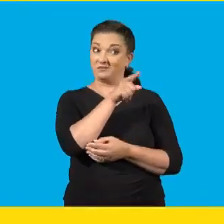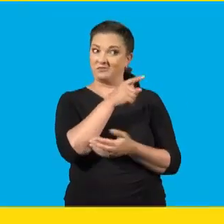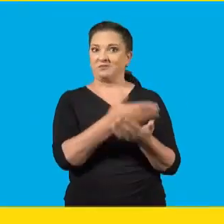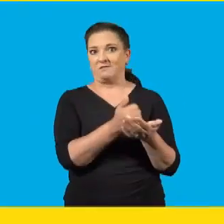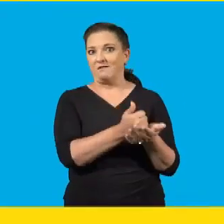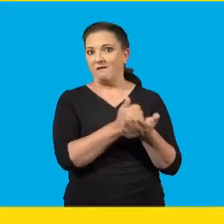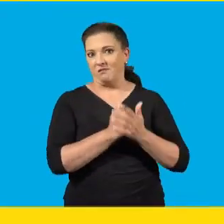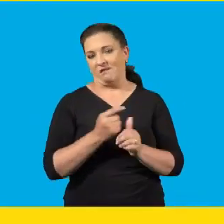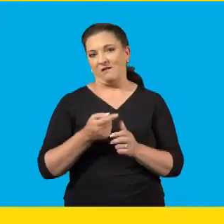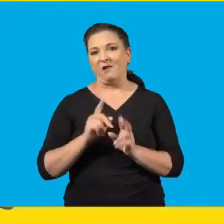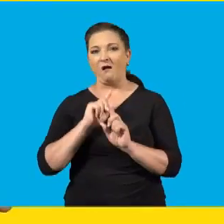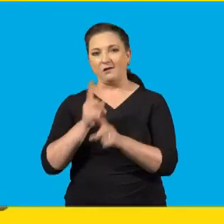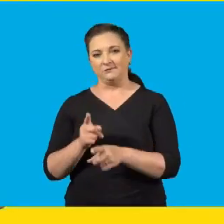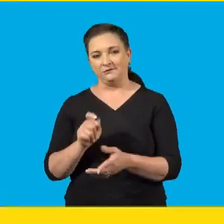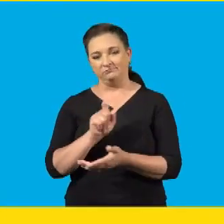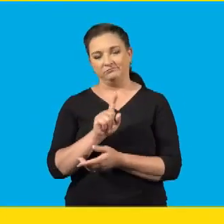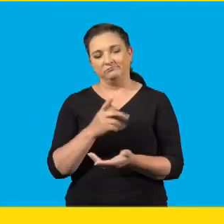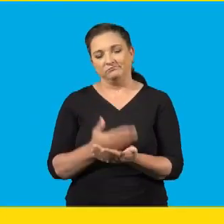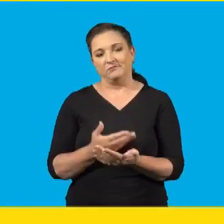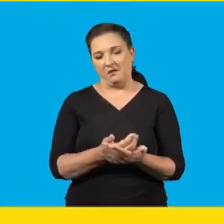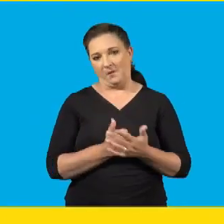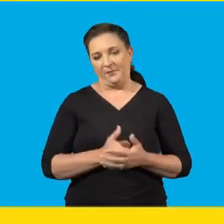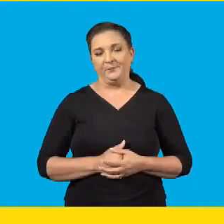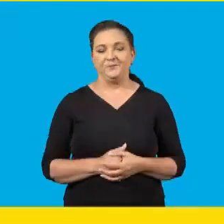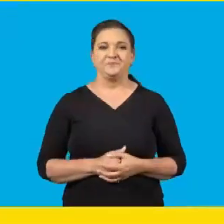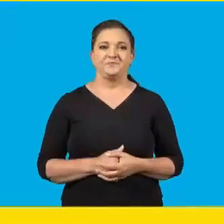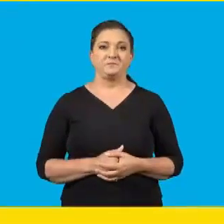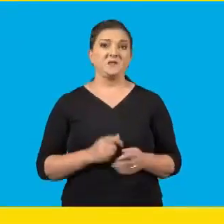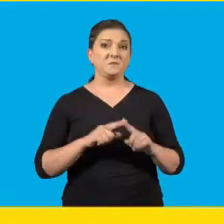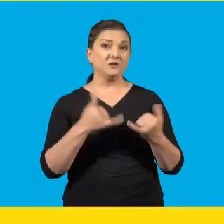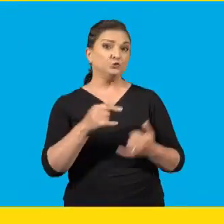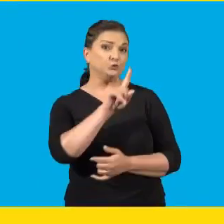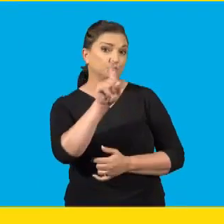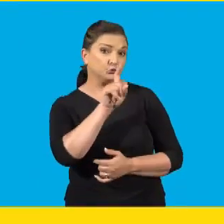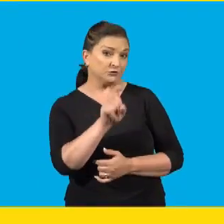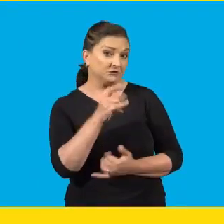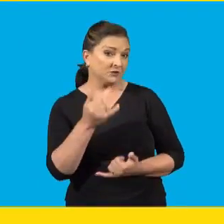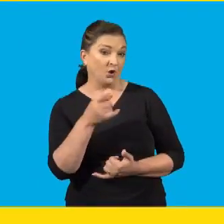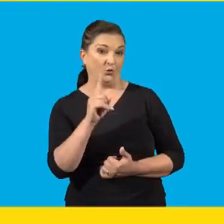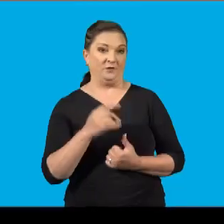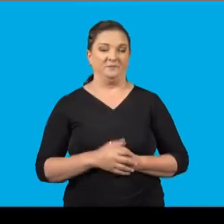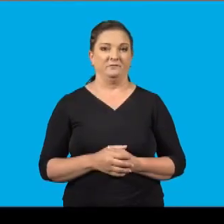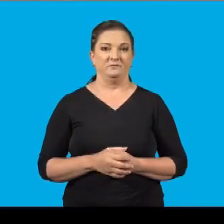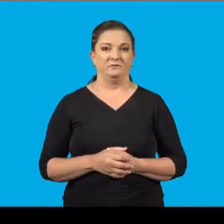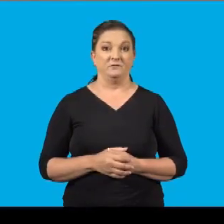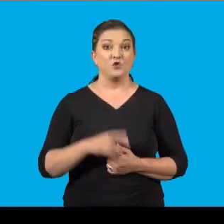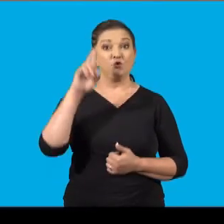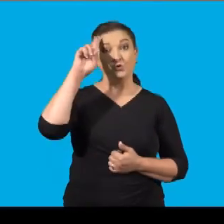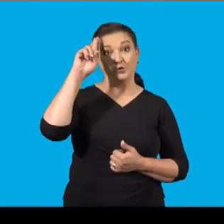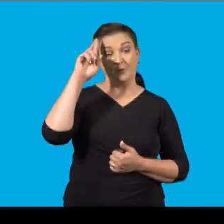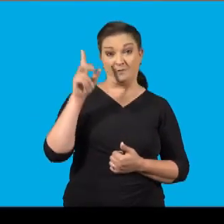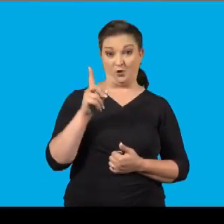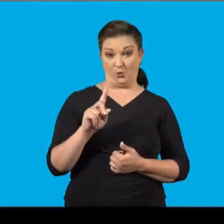to help you answer the question. Now let's look at the question based on this. So remember,